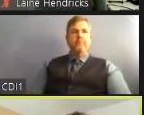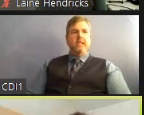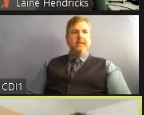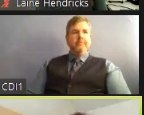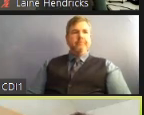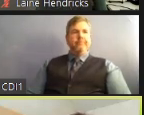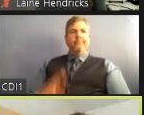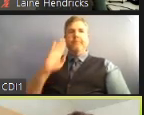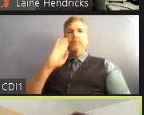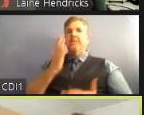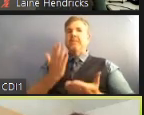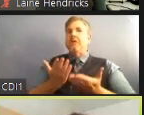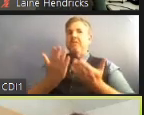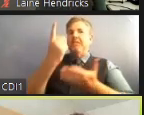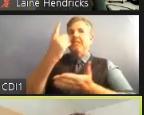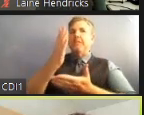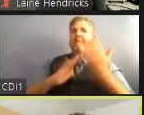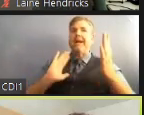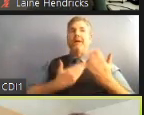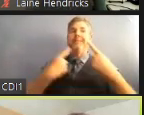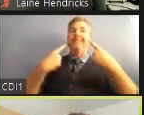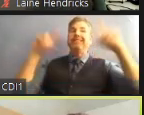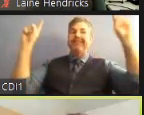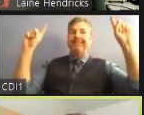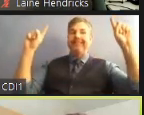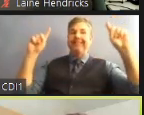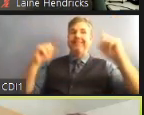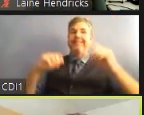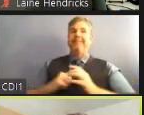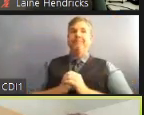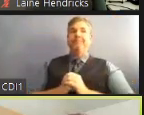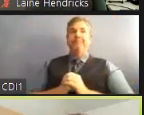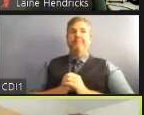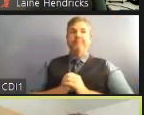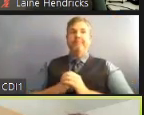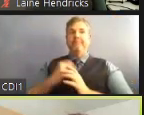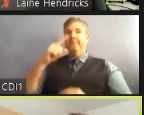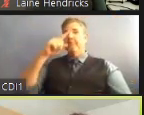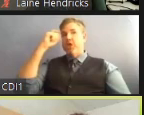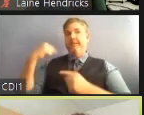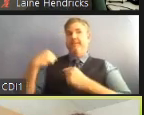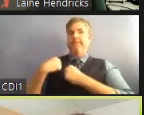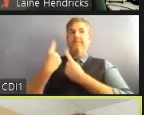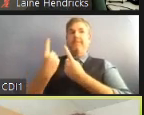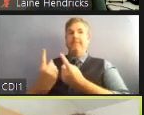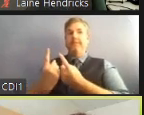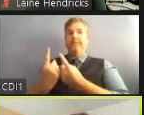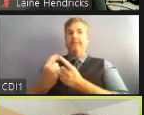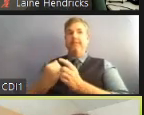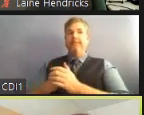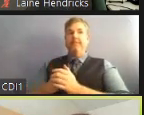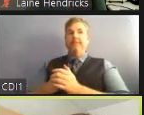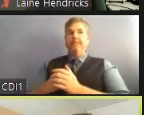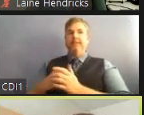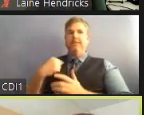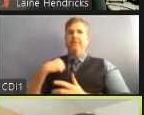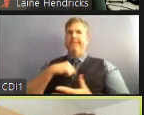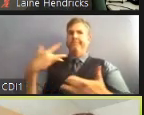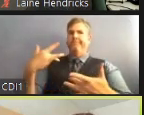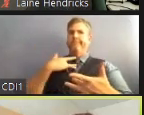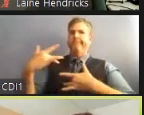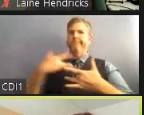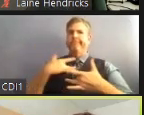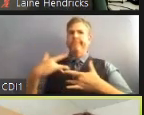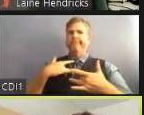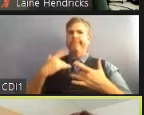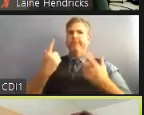been an increasingly concerning aspect of our outbreak experience in Marin, not just for the Canal area, but for